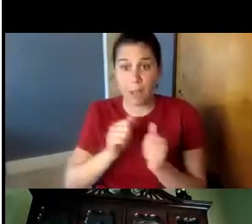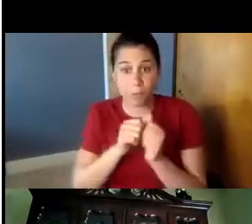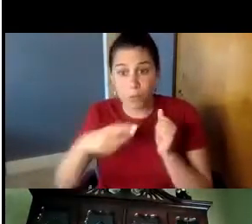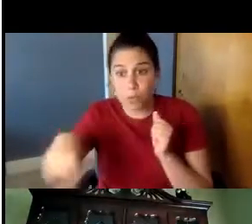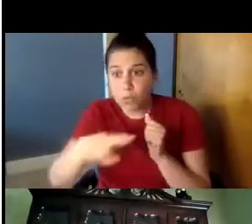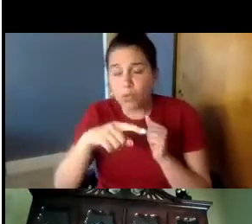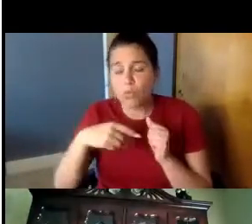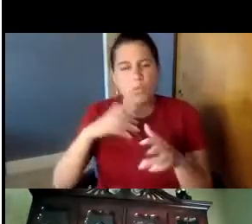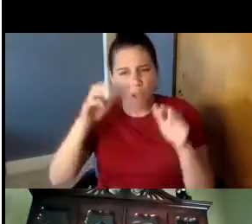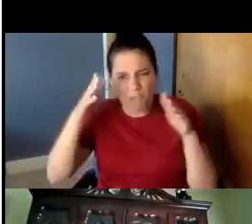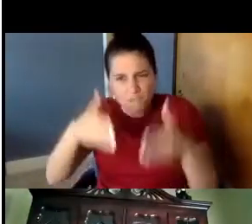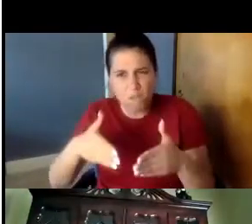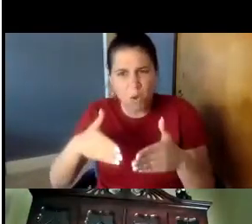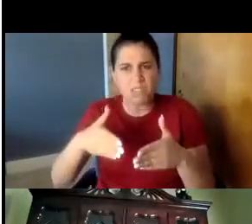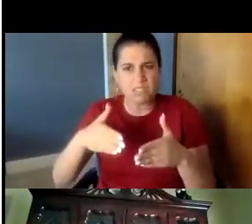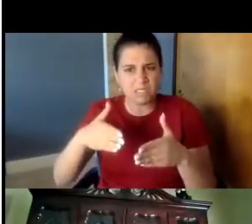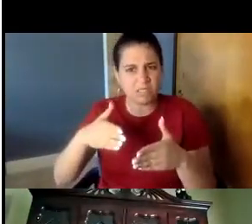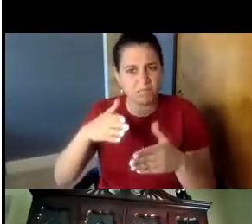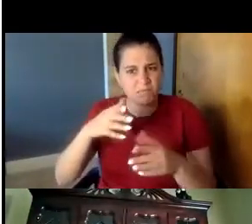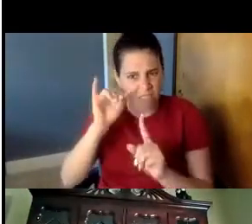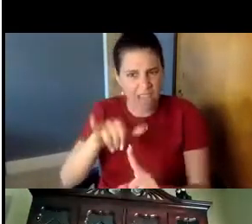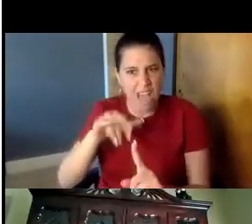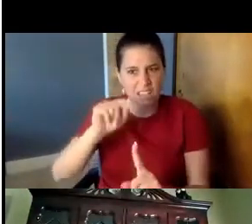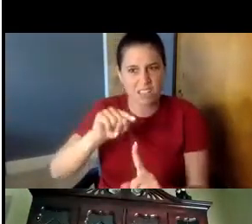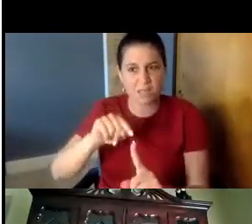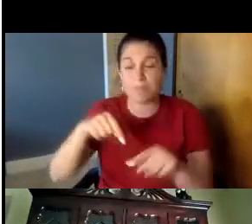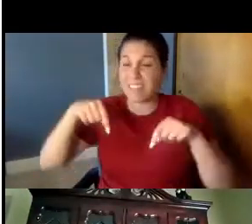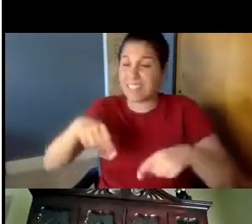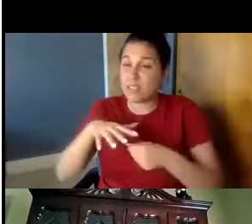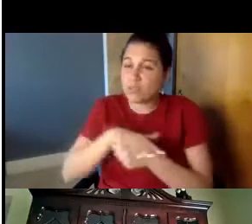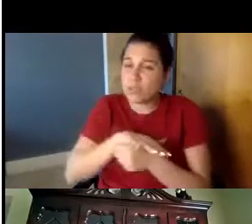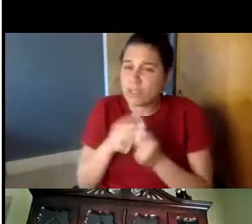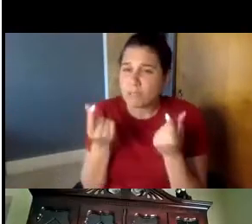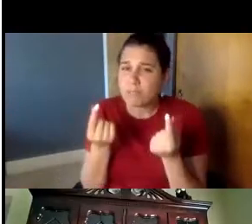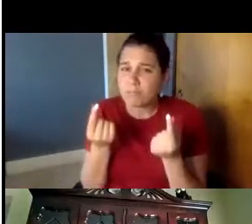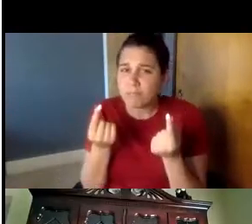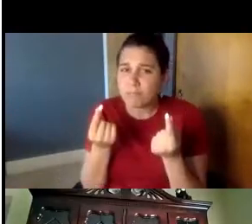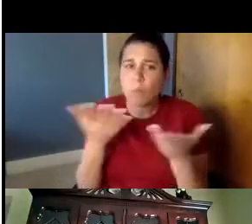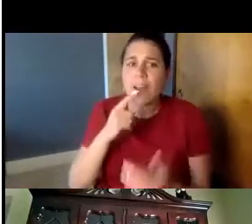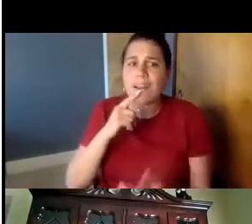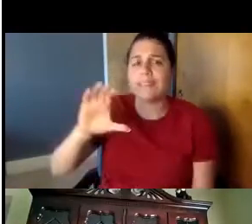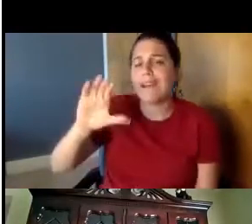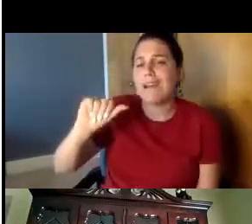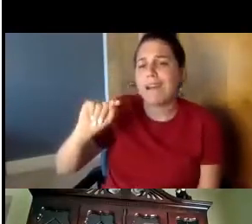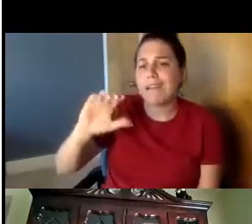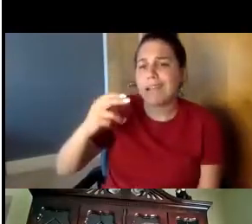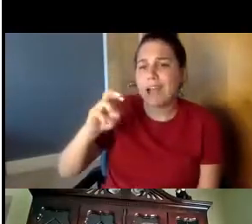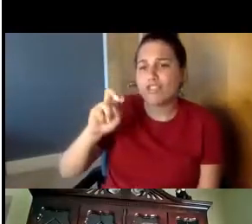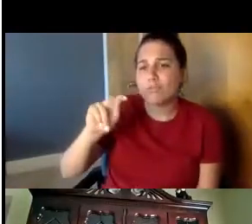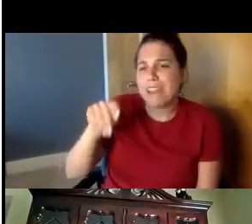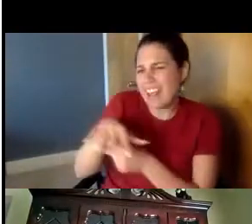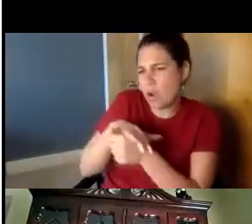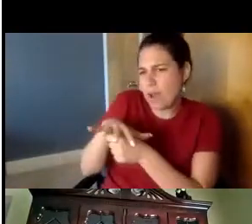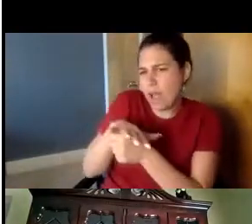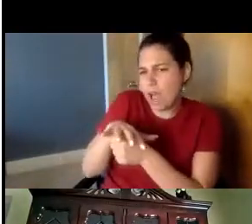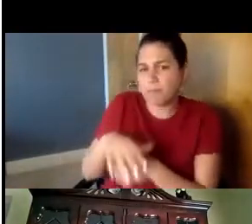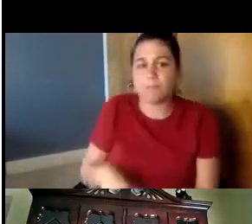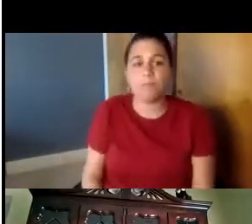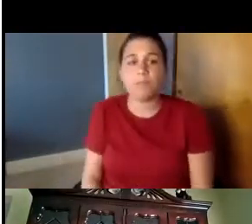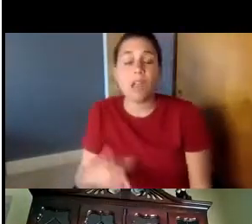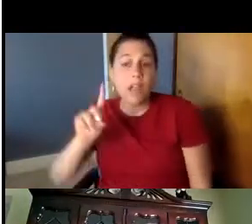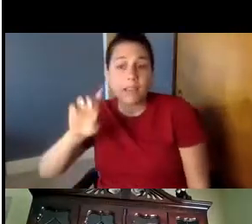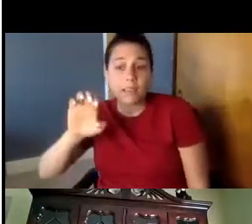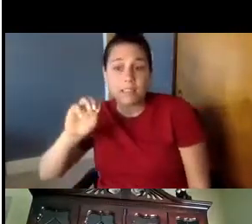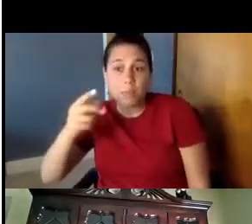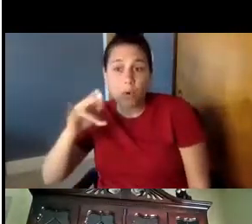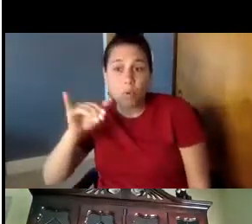you talking about what this region is, what the catchment area is, what the demographics of the people who live in the catchment area